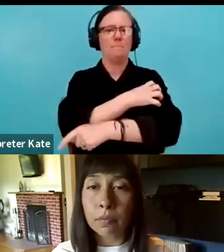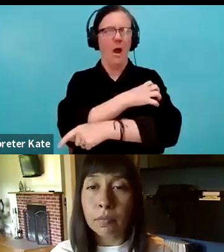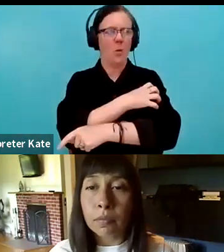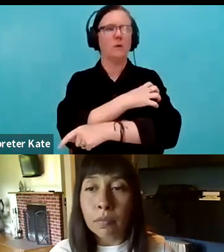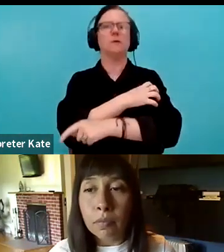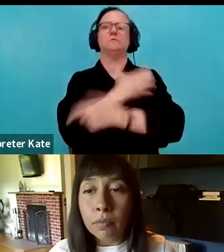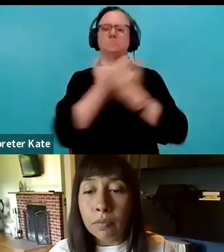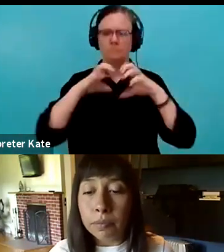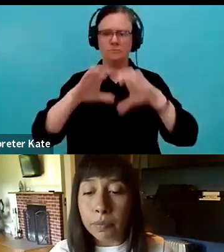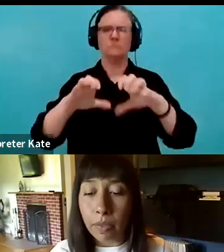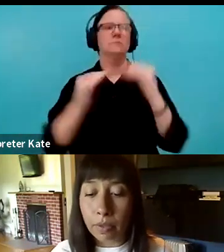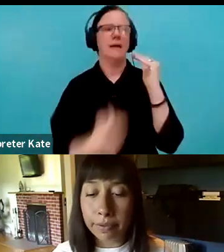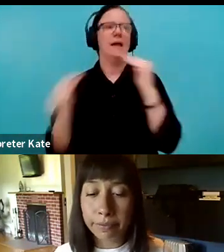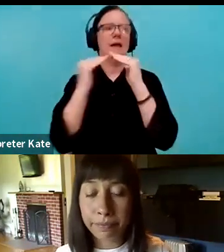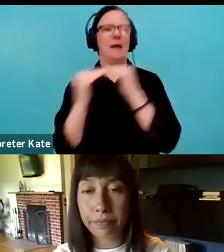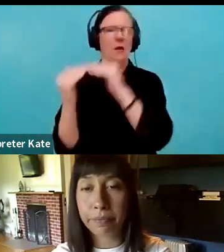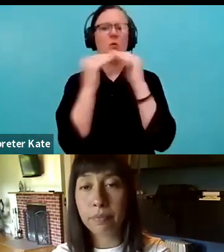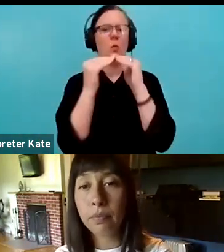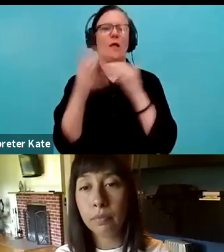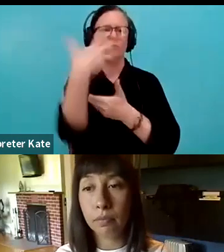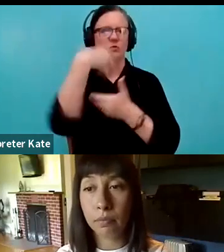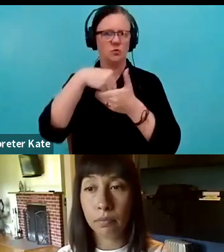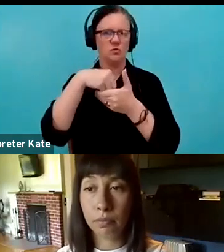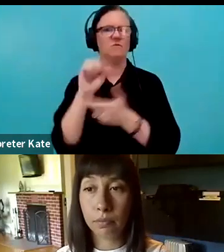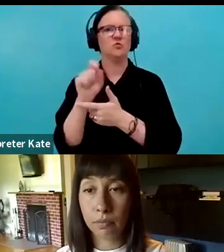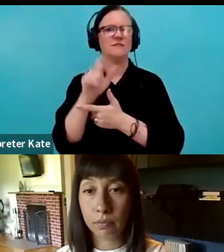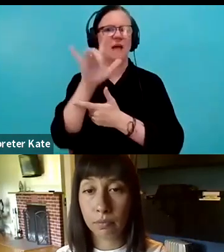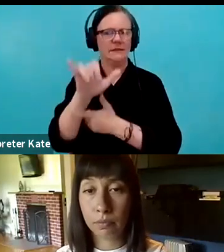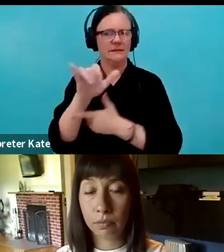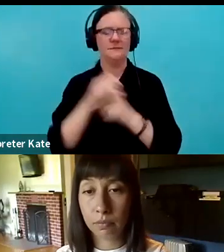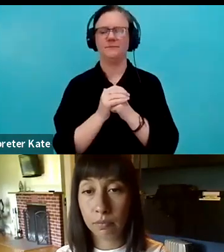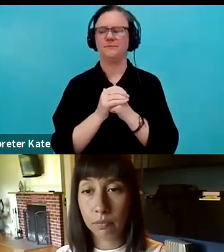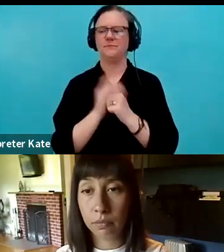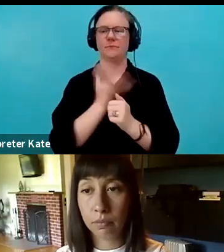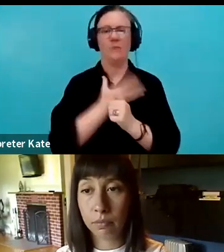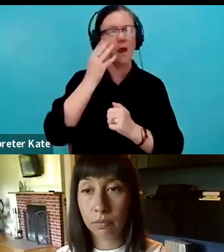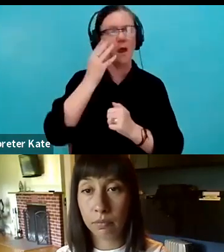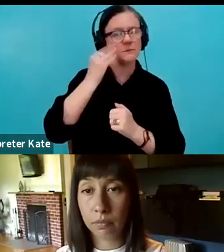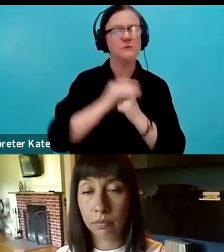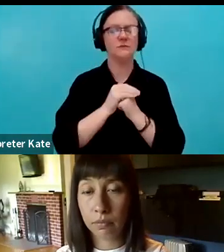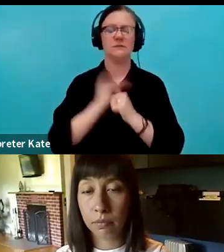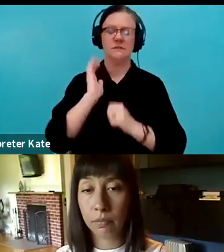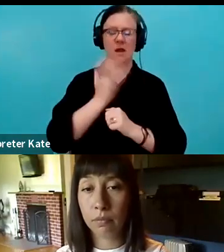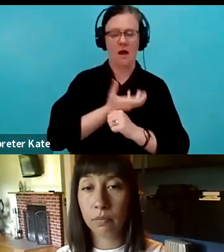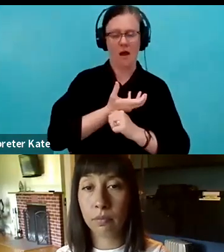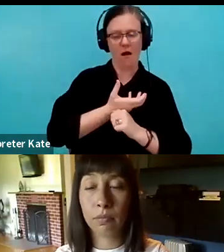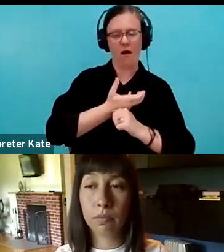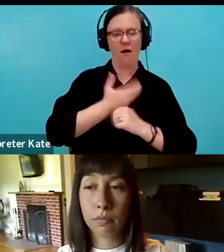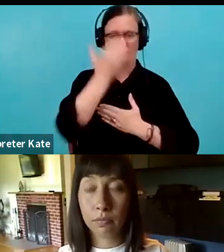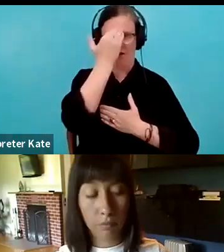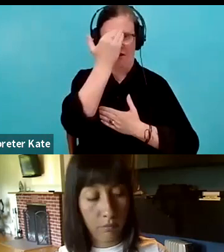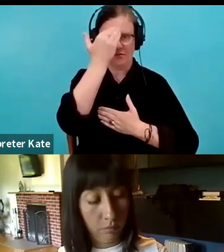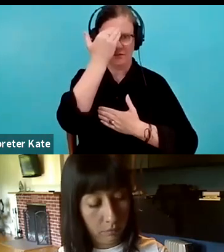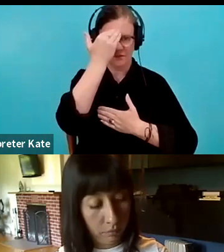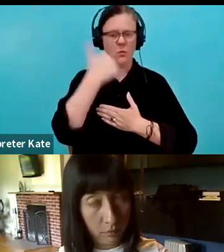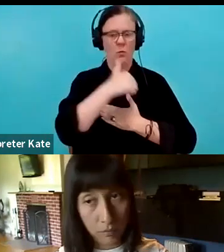an equitable and inclusive society. And we believe our experiences, ideas, and leadership as people with disabilities are vital to